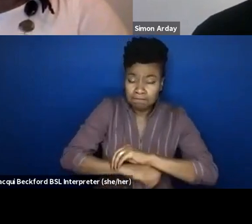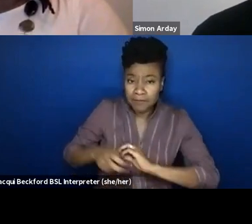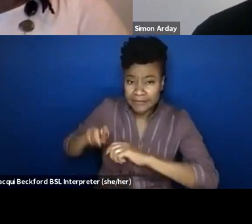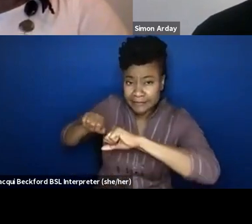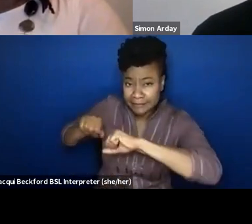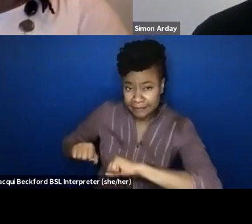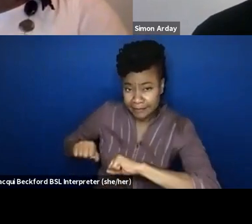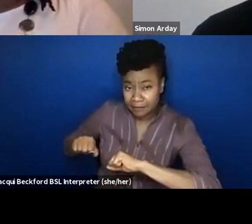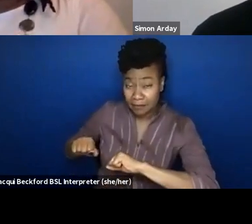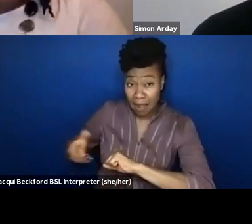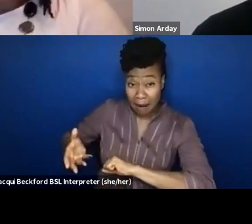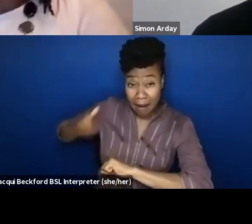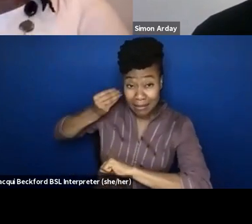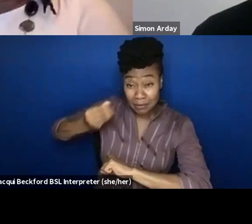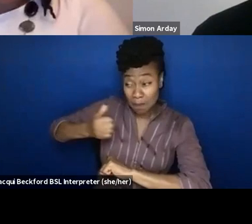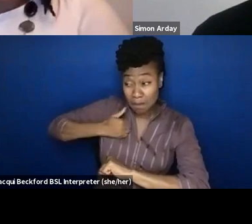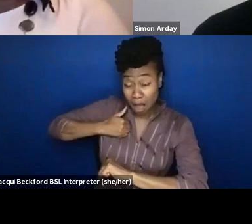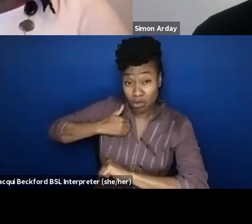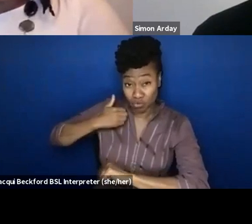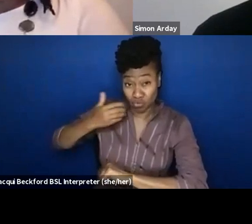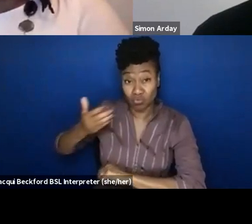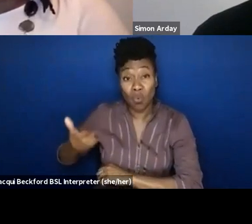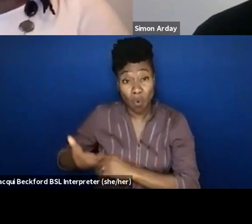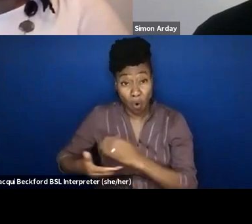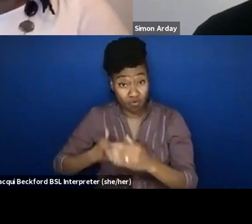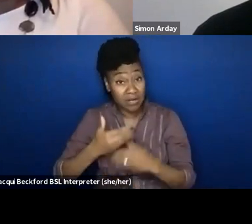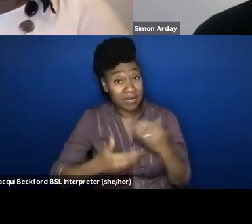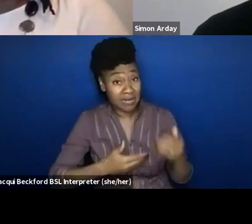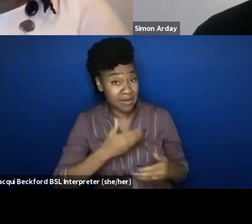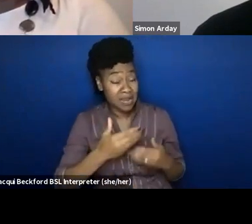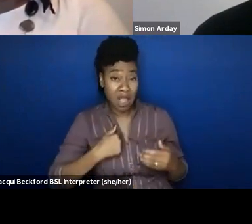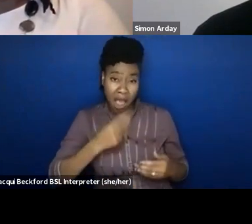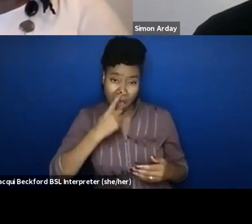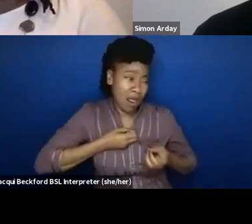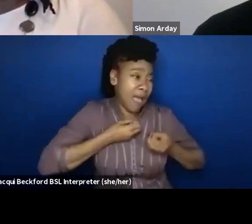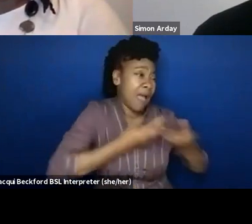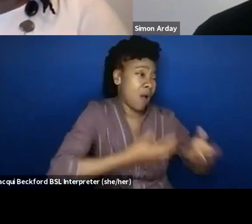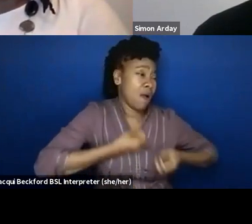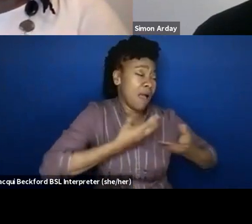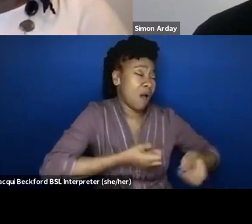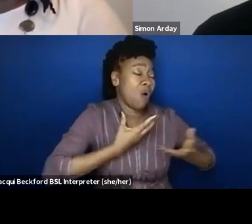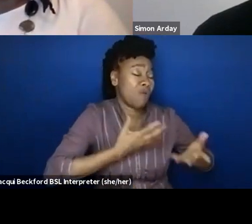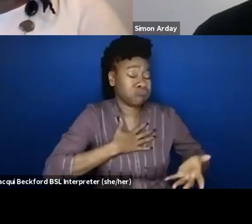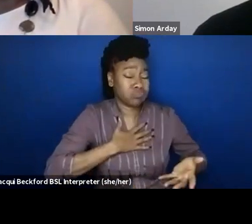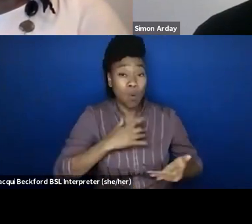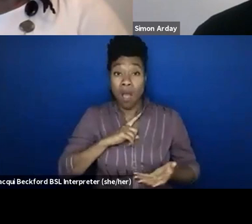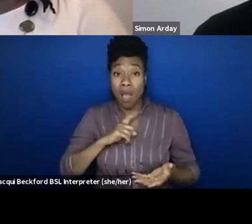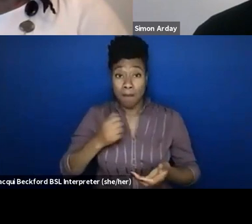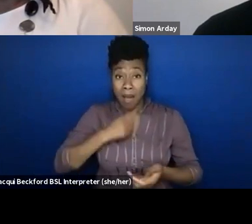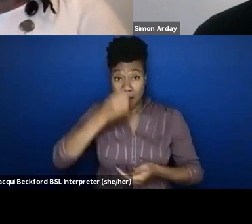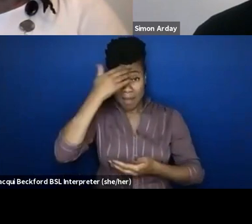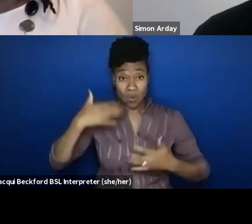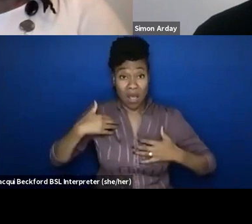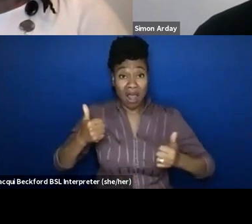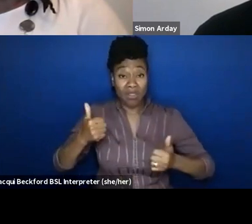to vent and get things off of my chest. Because one thing that I didn't really experience much during my mental health journey was talking